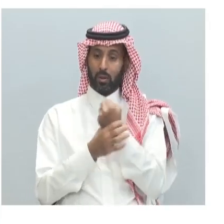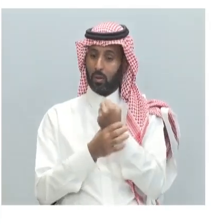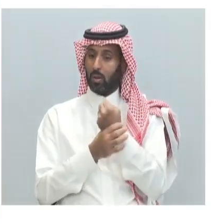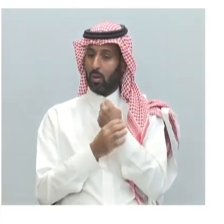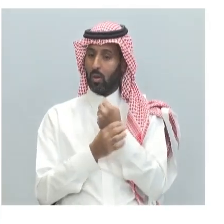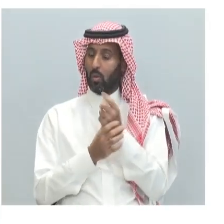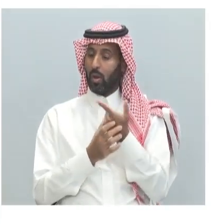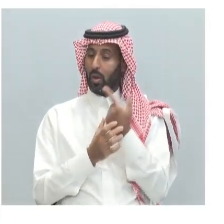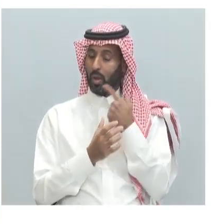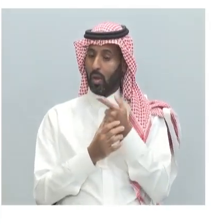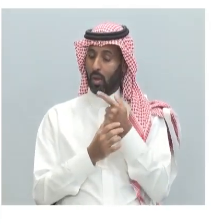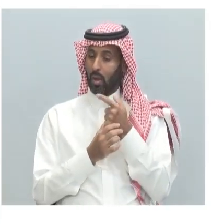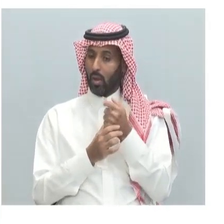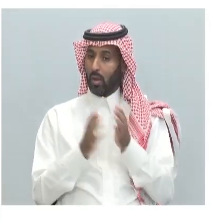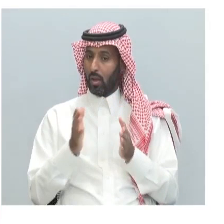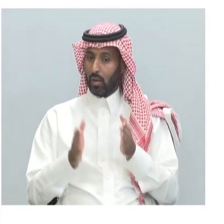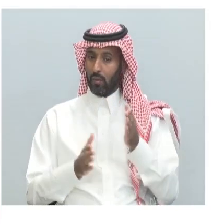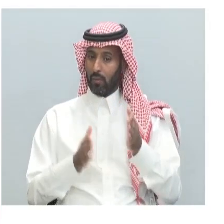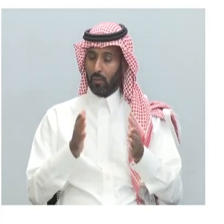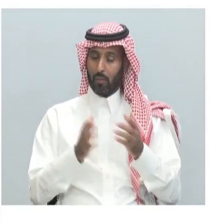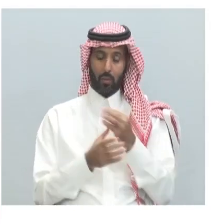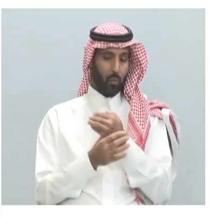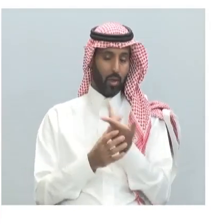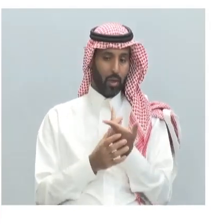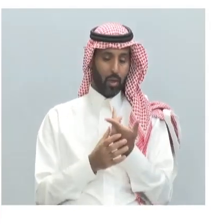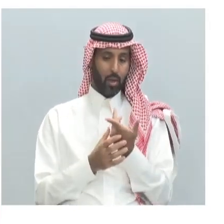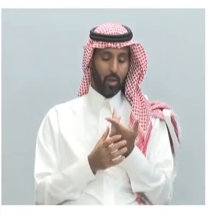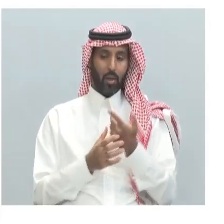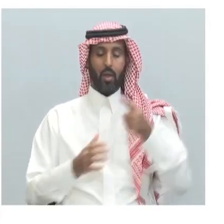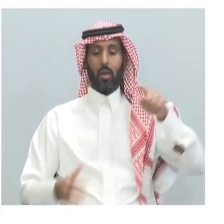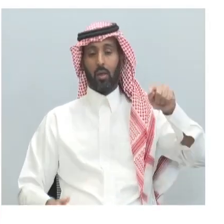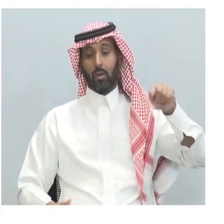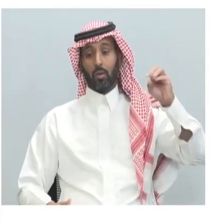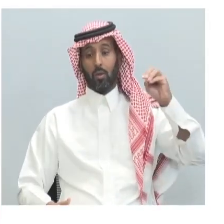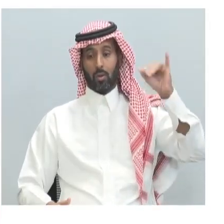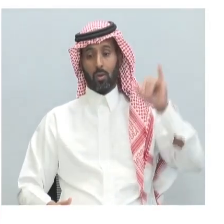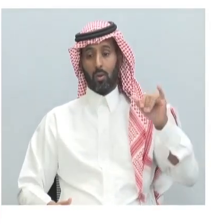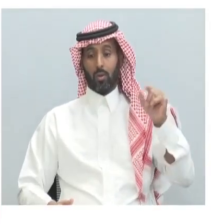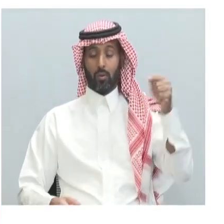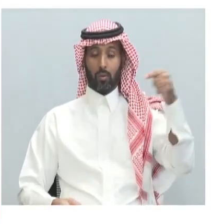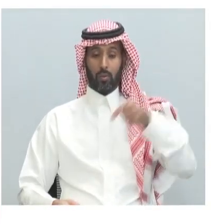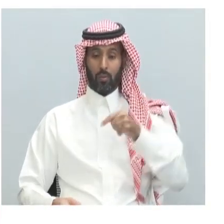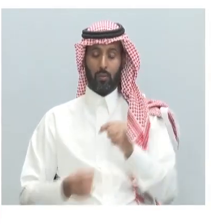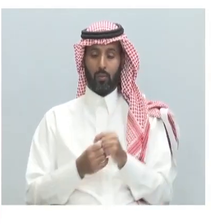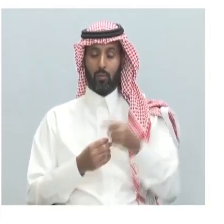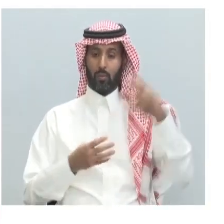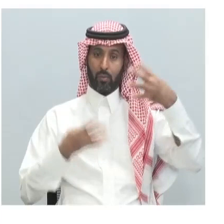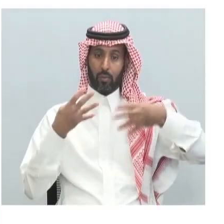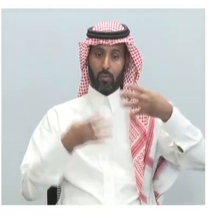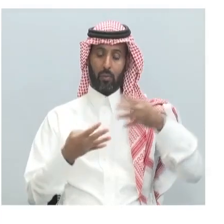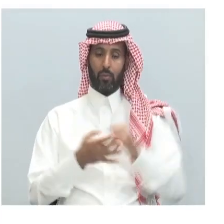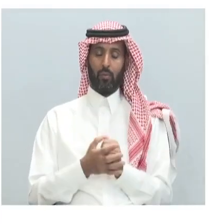toy? Is it this, that, that, that? Where is toy? Yes, it's that one over there. So we